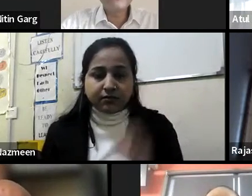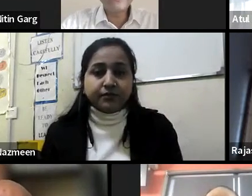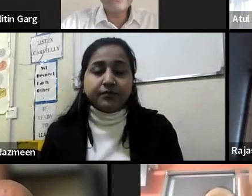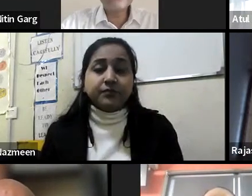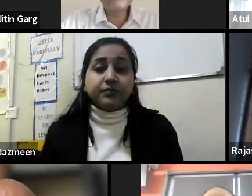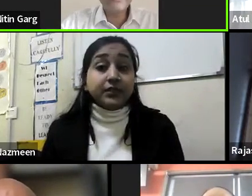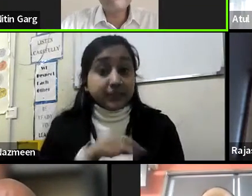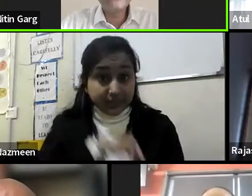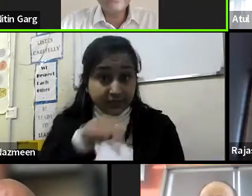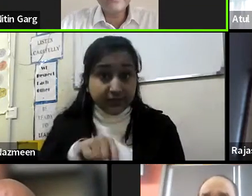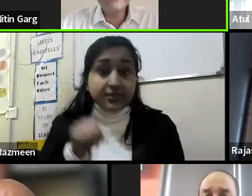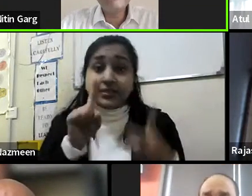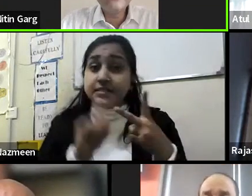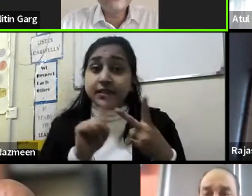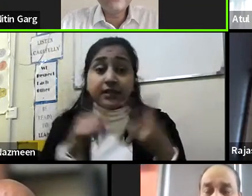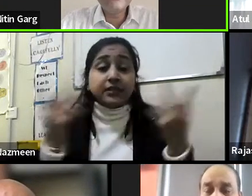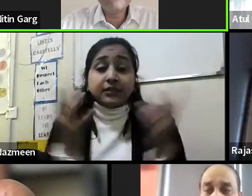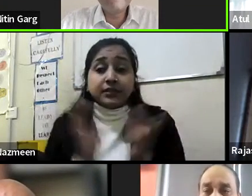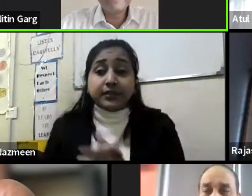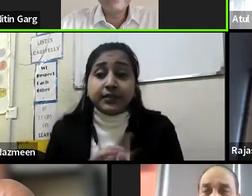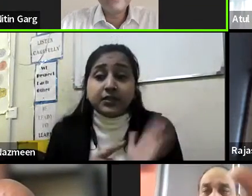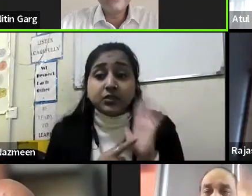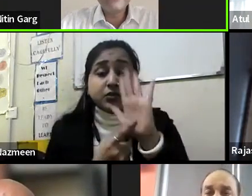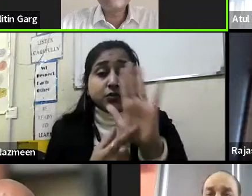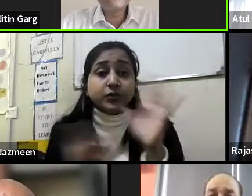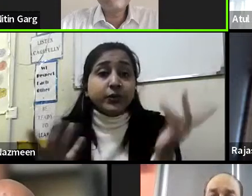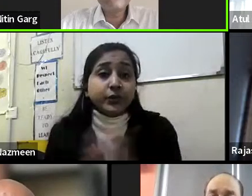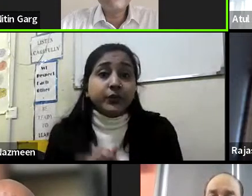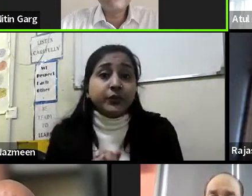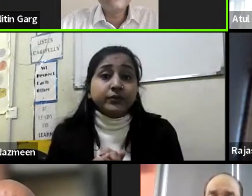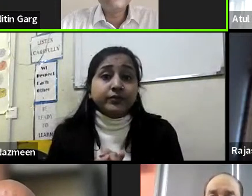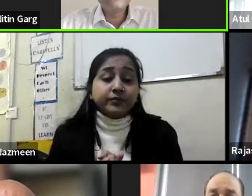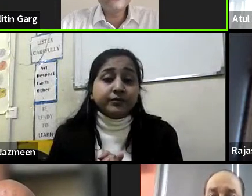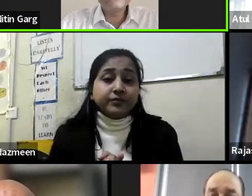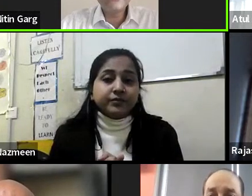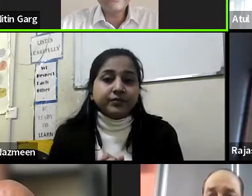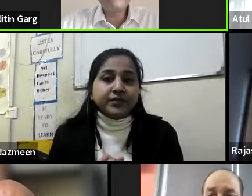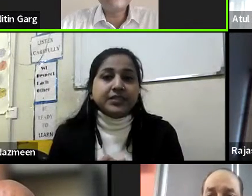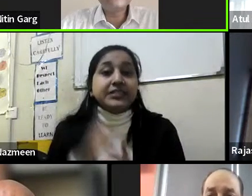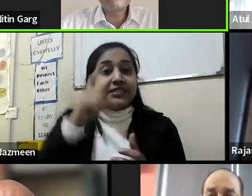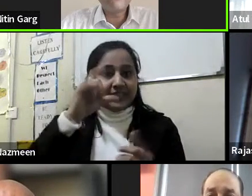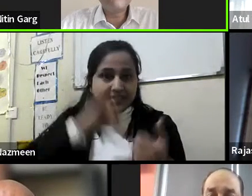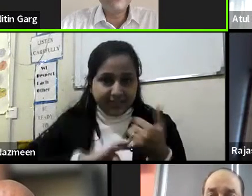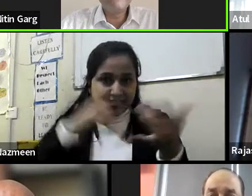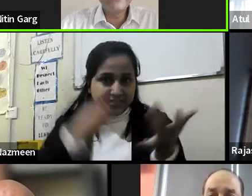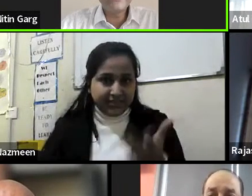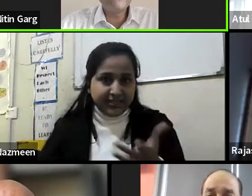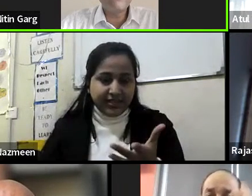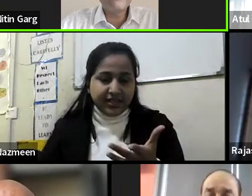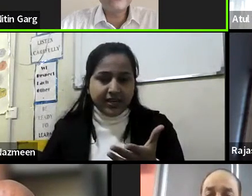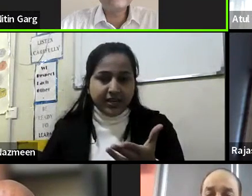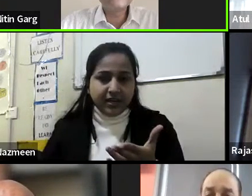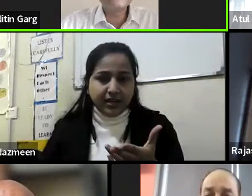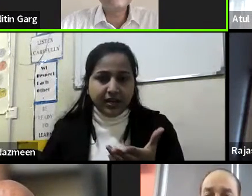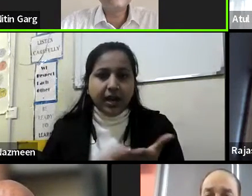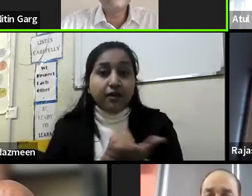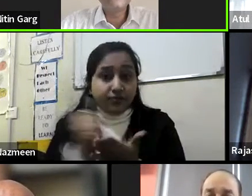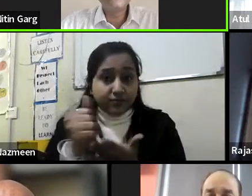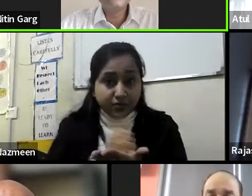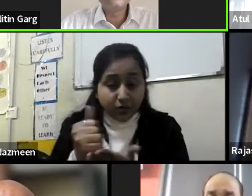So the second aspect which I mentioned is the CSR efforts of government and